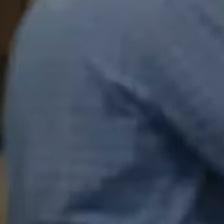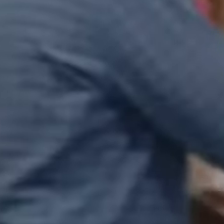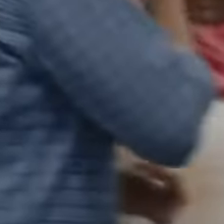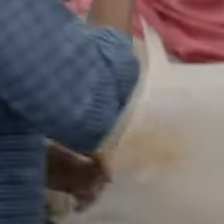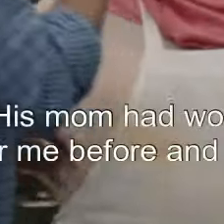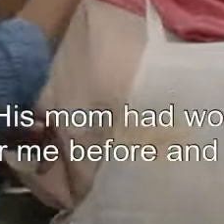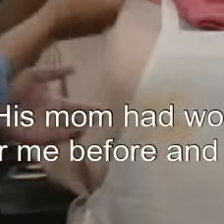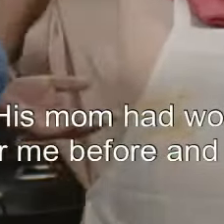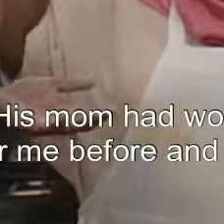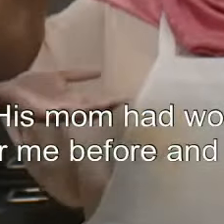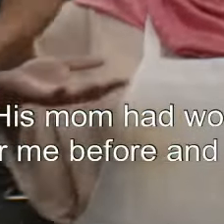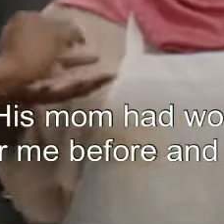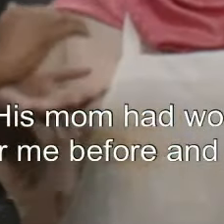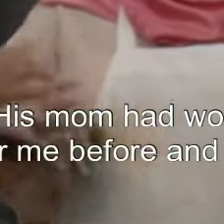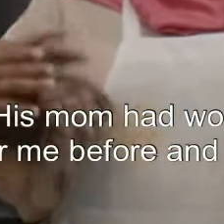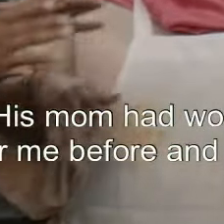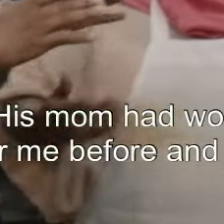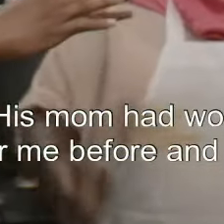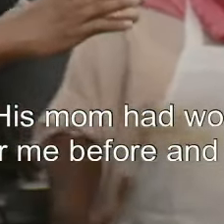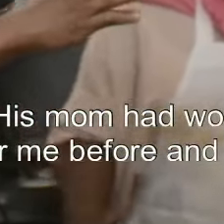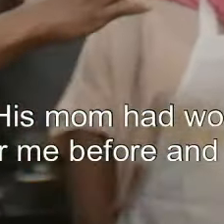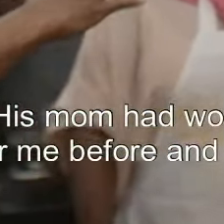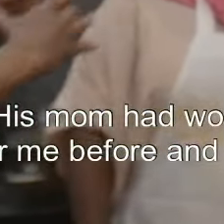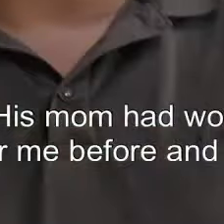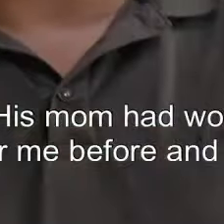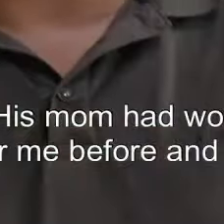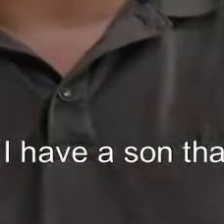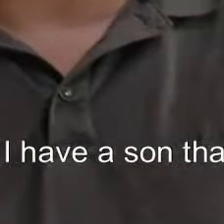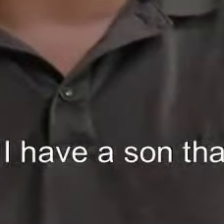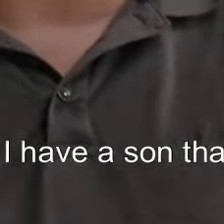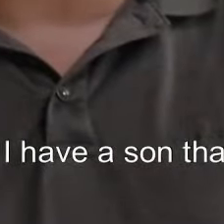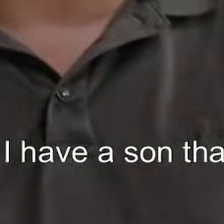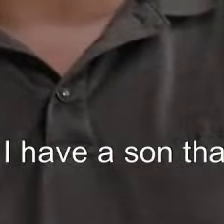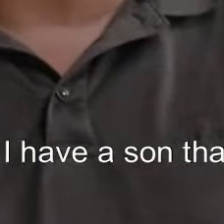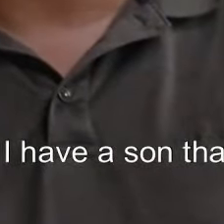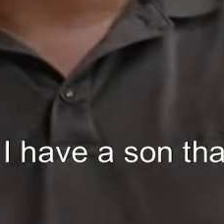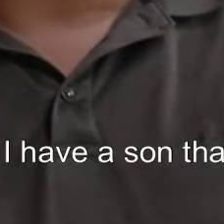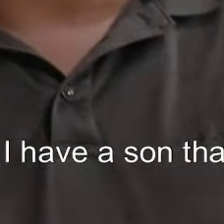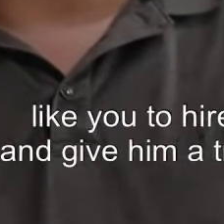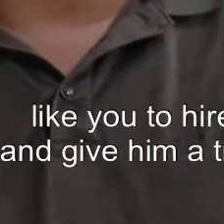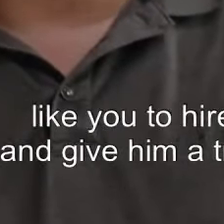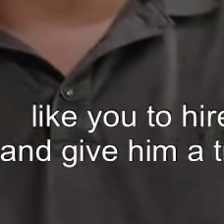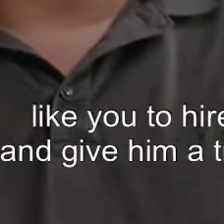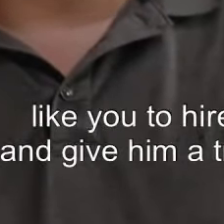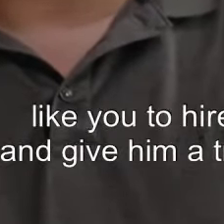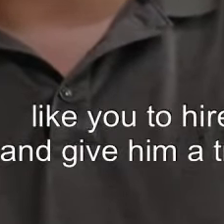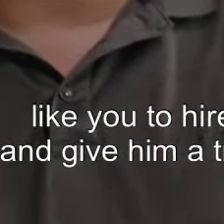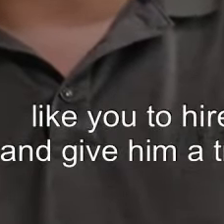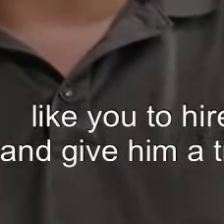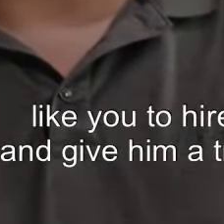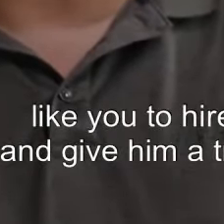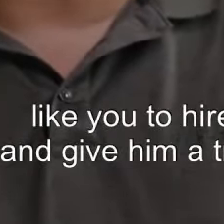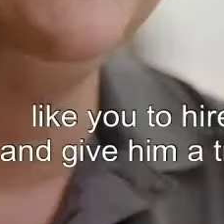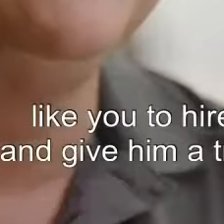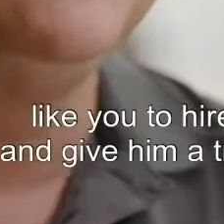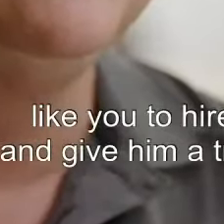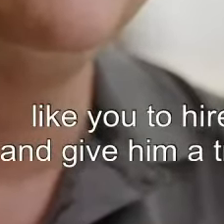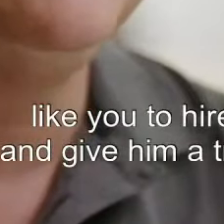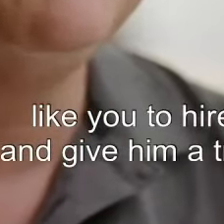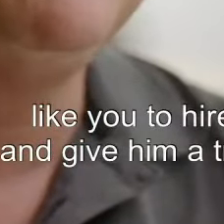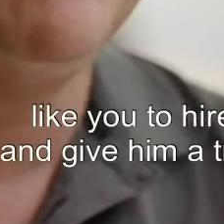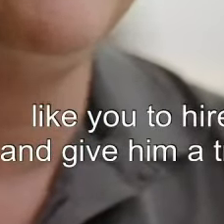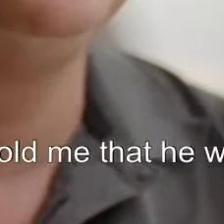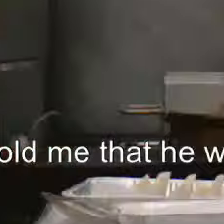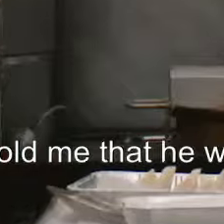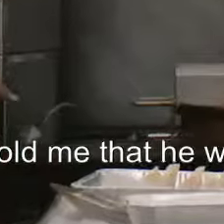His mom had worked for me before and said, hey, I have a son that I would like you to hire and